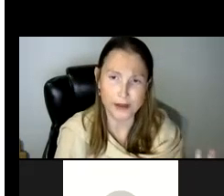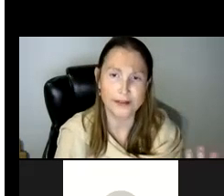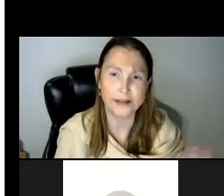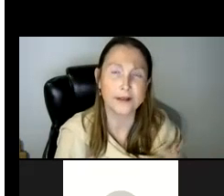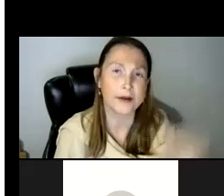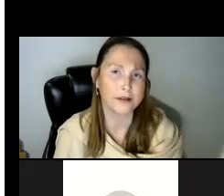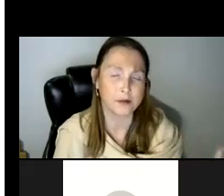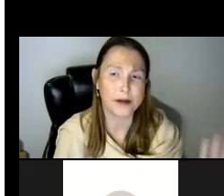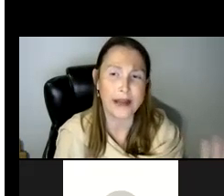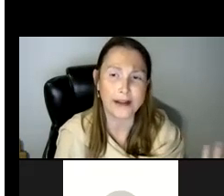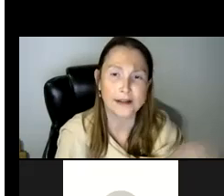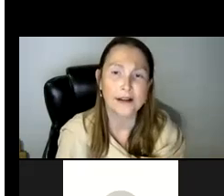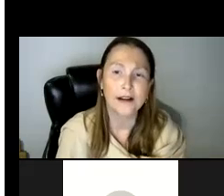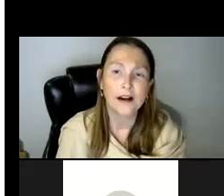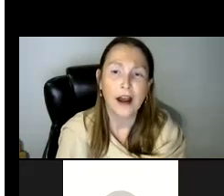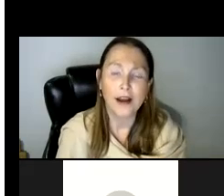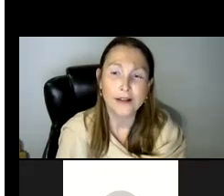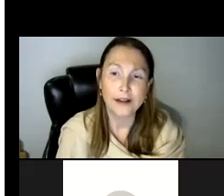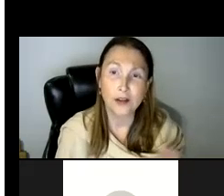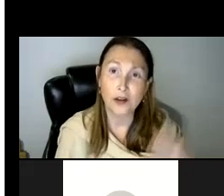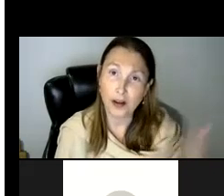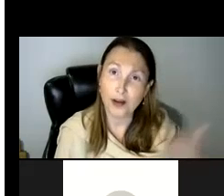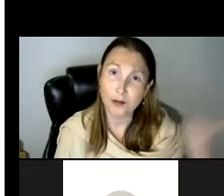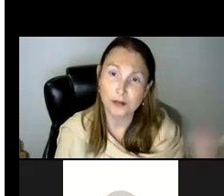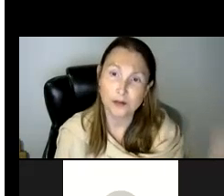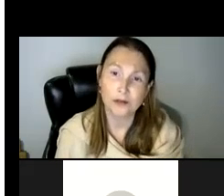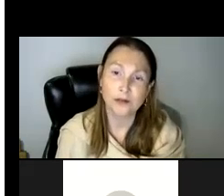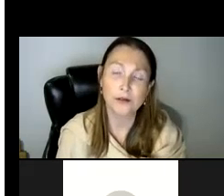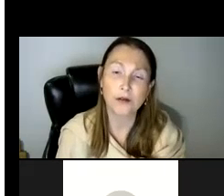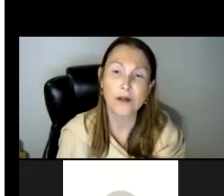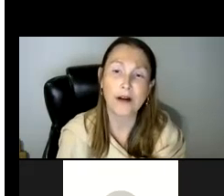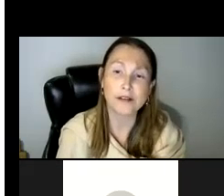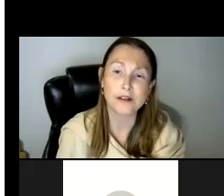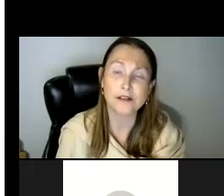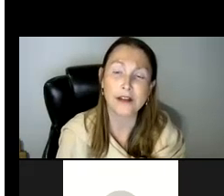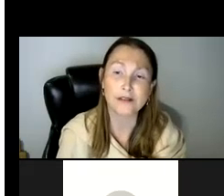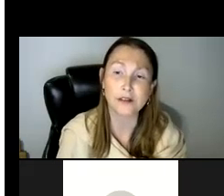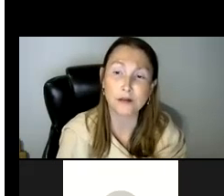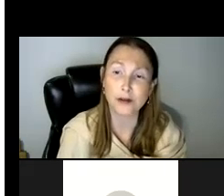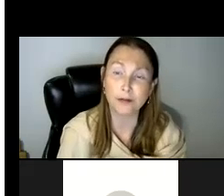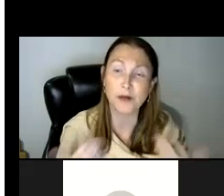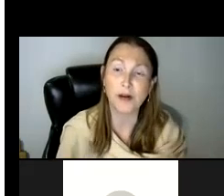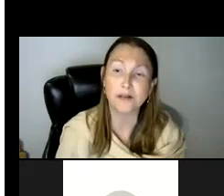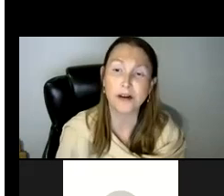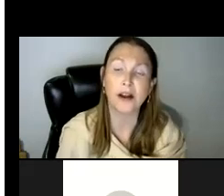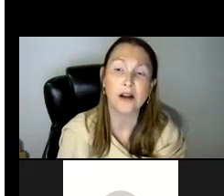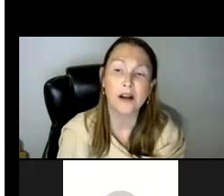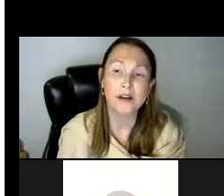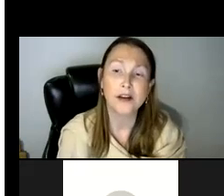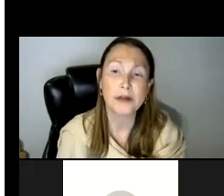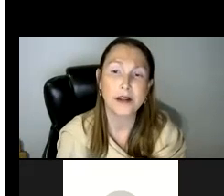flu vaccine typically is grown in eggs, and it takes a long time to grow the virus. So this allows us to really respond